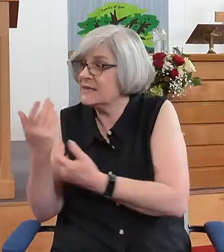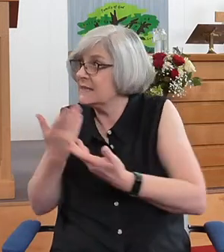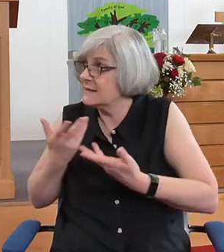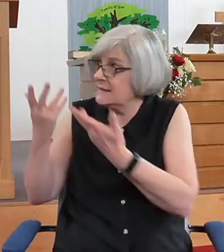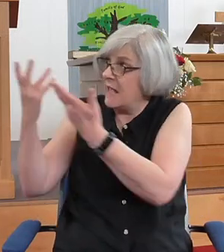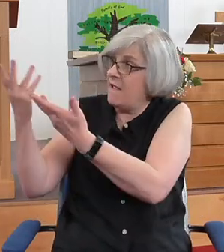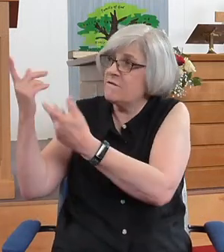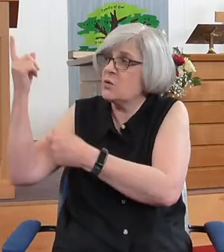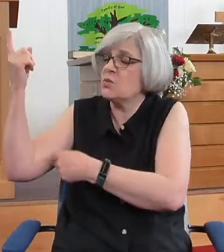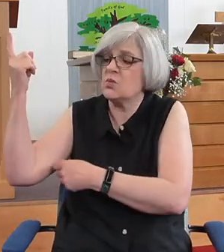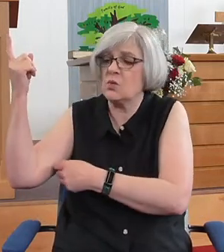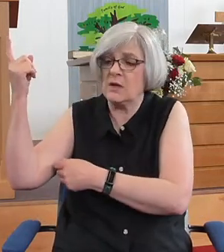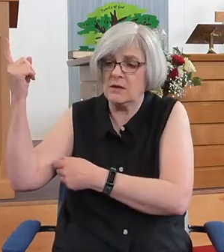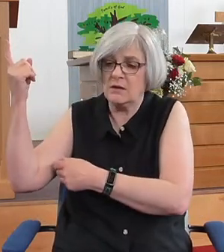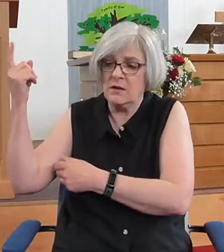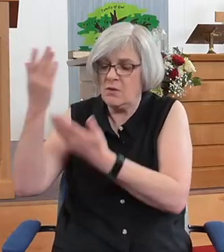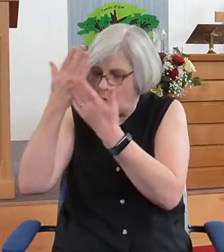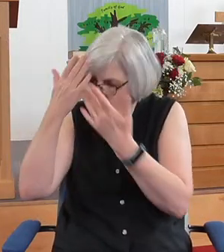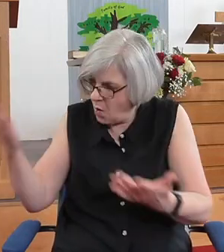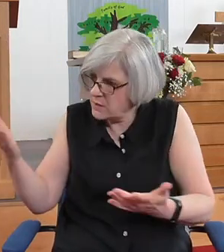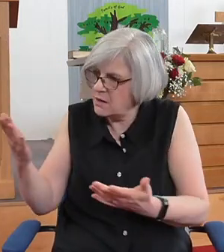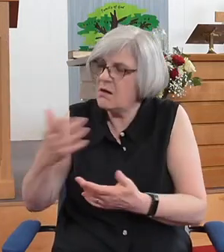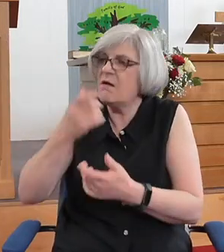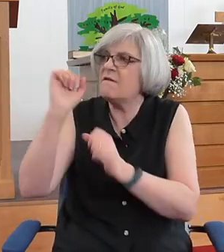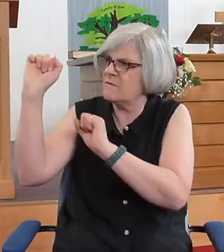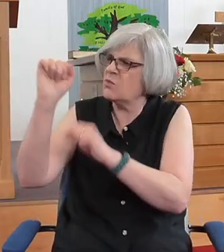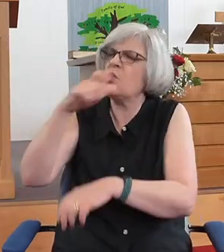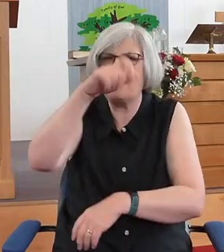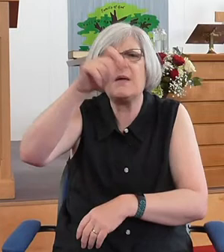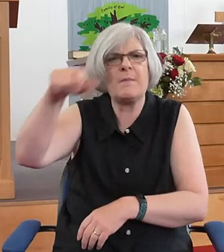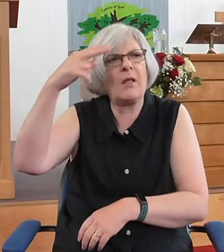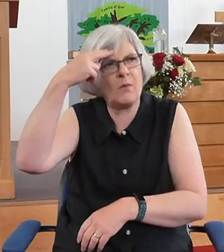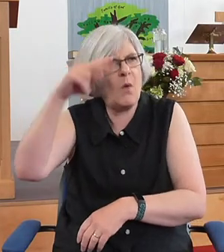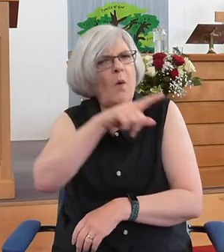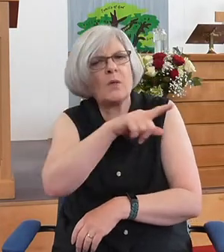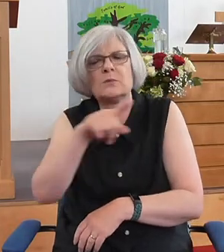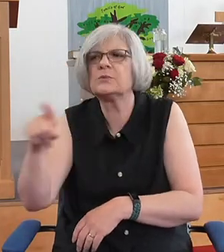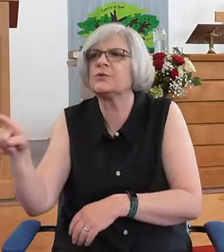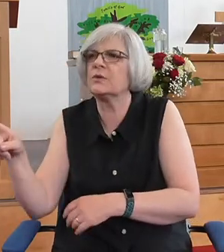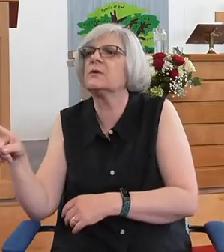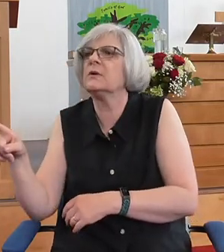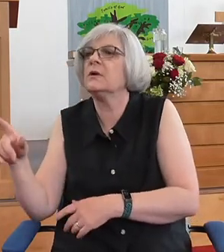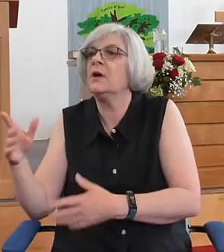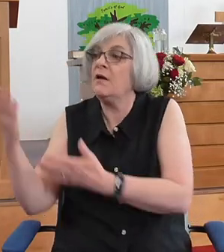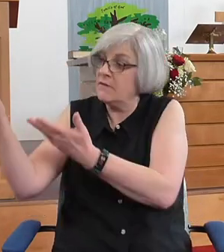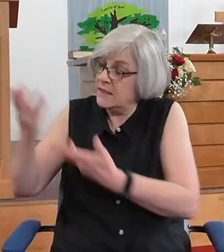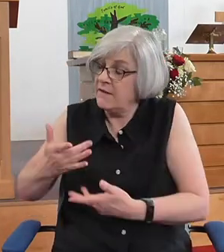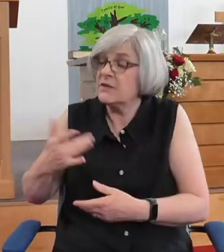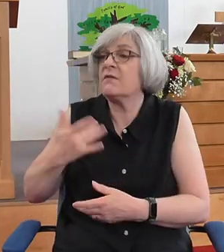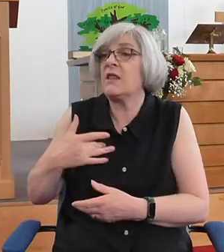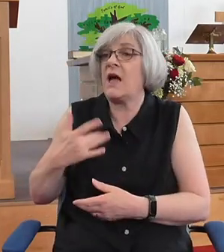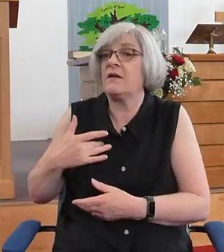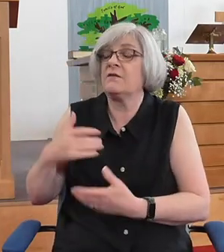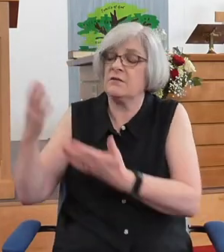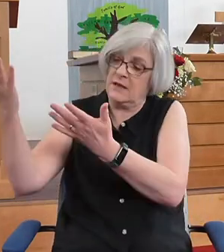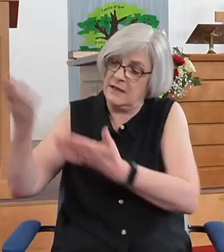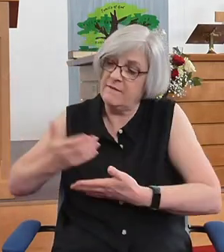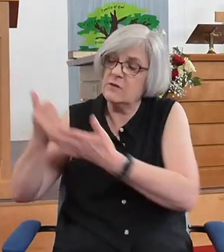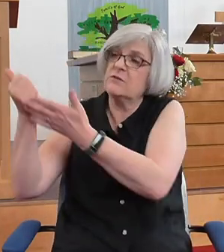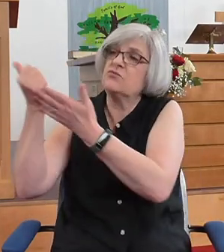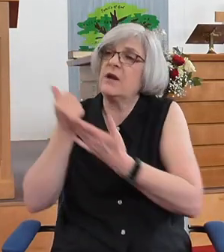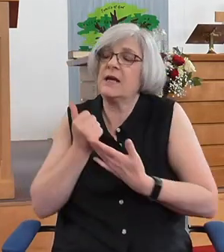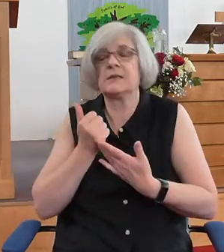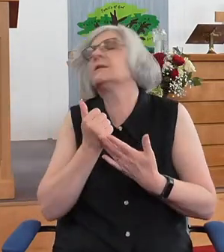you and the honor of being your people, for the gift of life, the gift of grace,